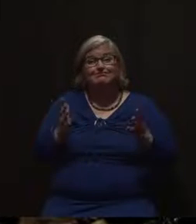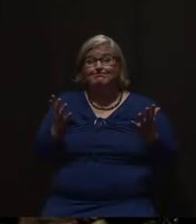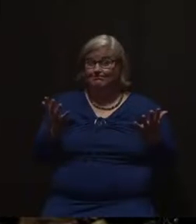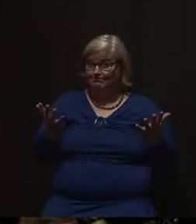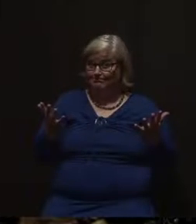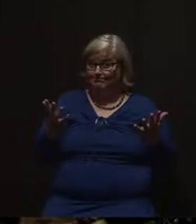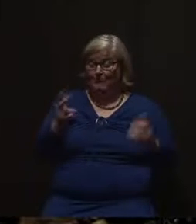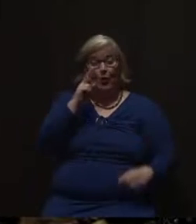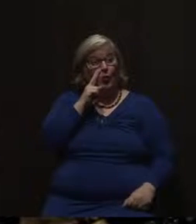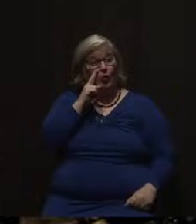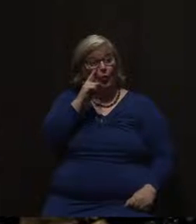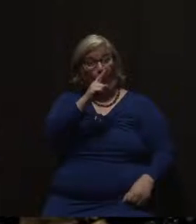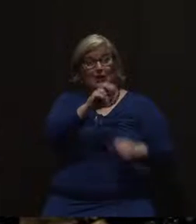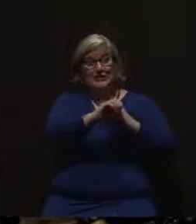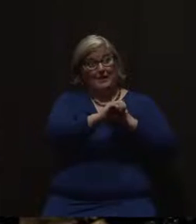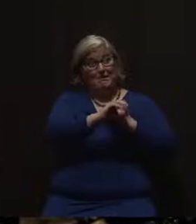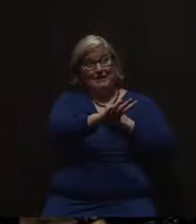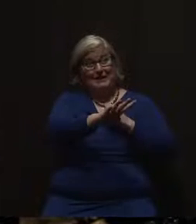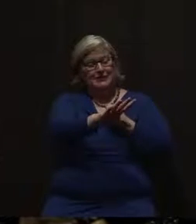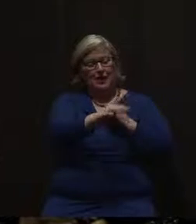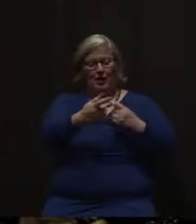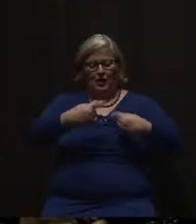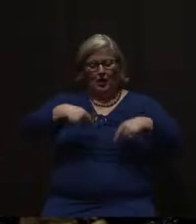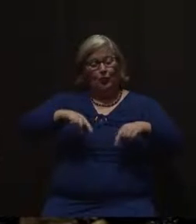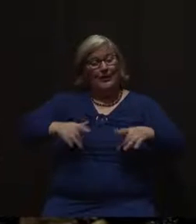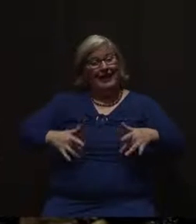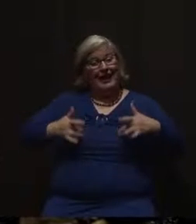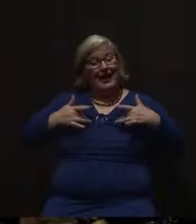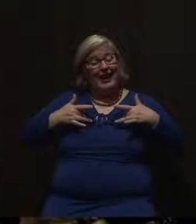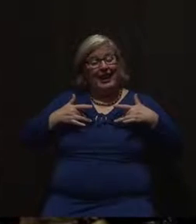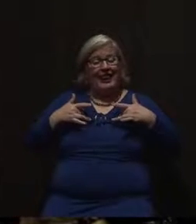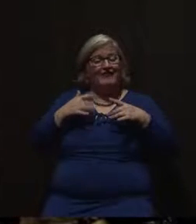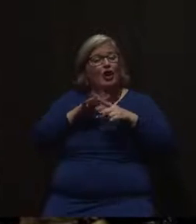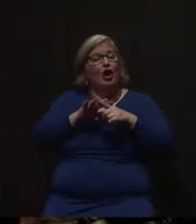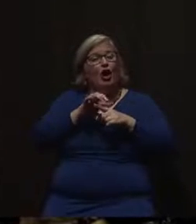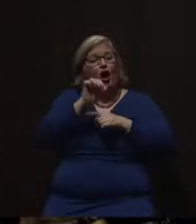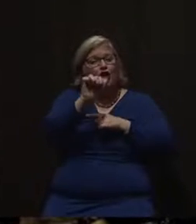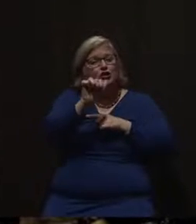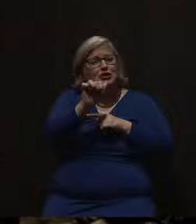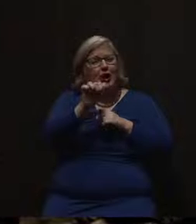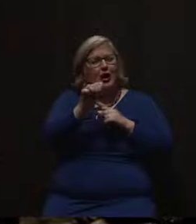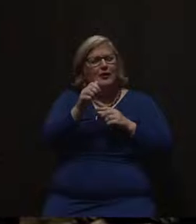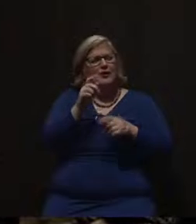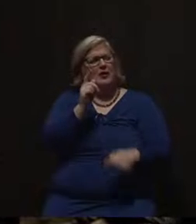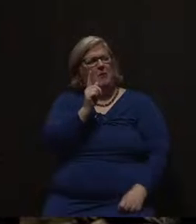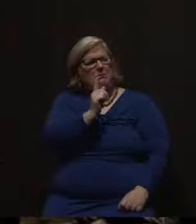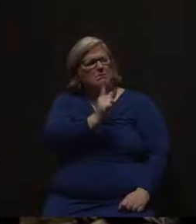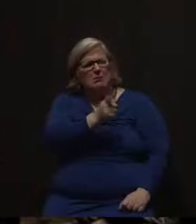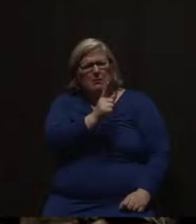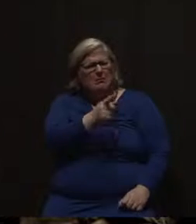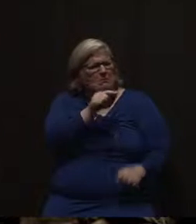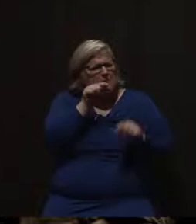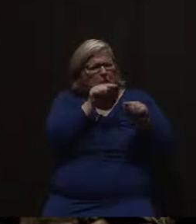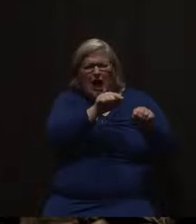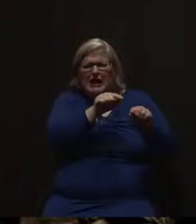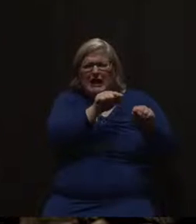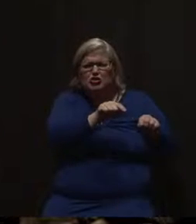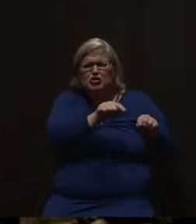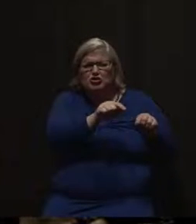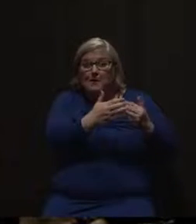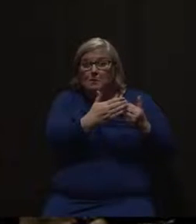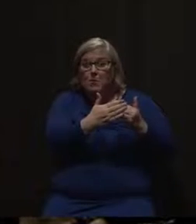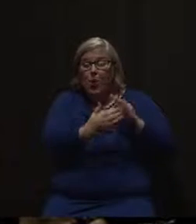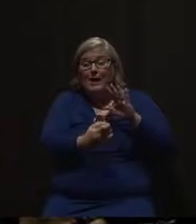at the moment, we seem to live in a culture where punishment is more important than change. And Stephen Fry said, do you want to